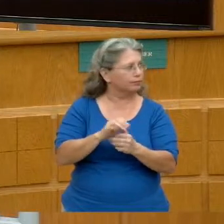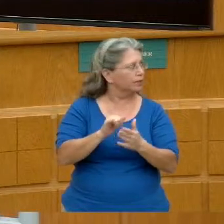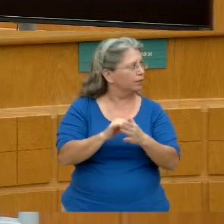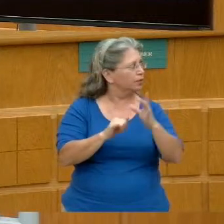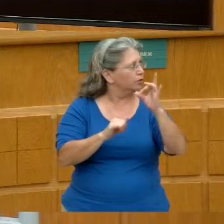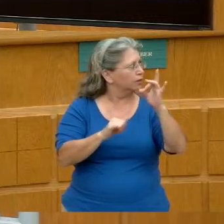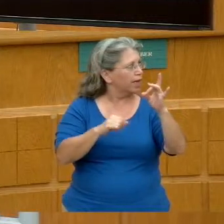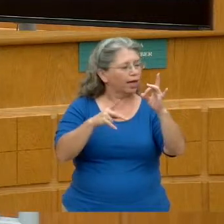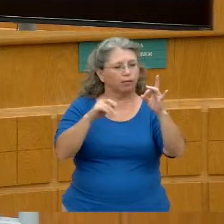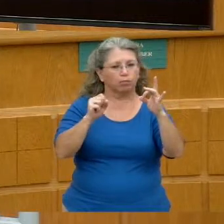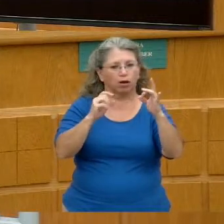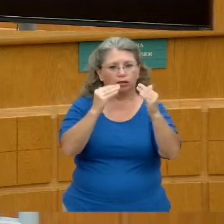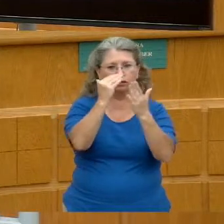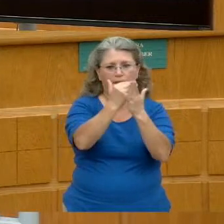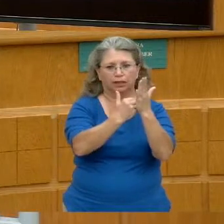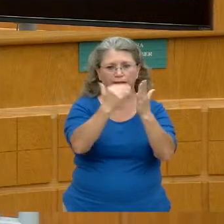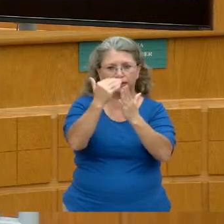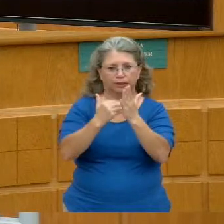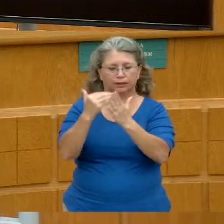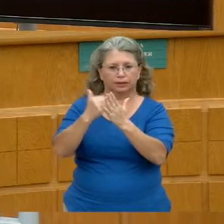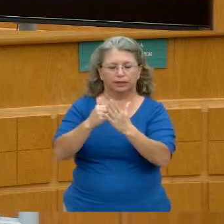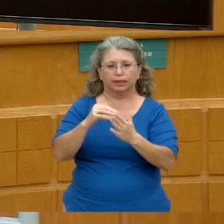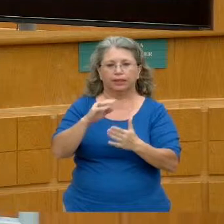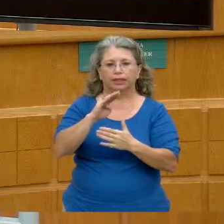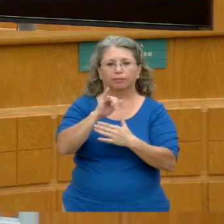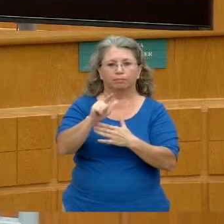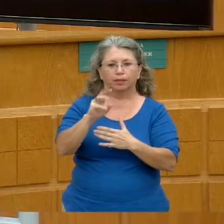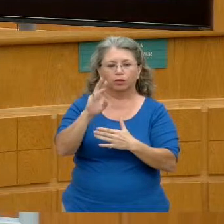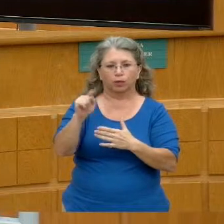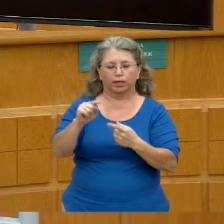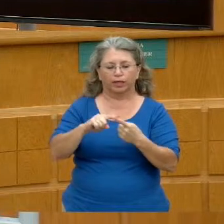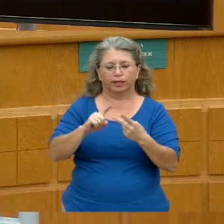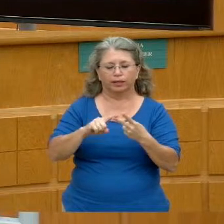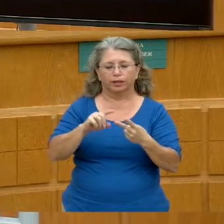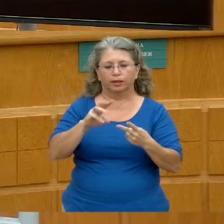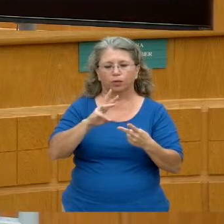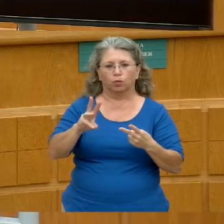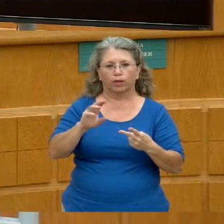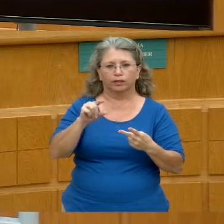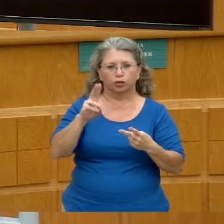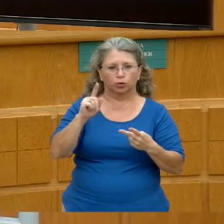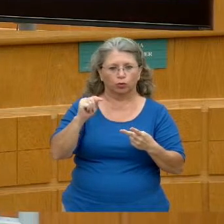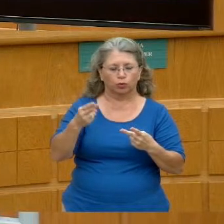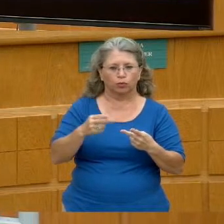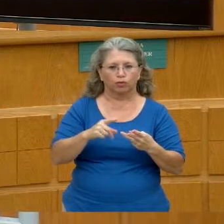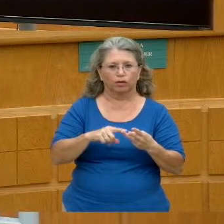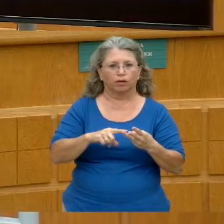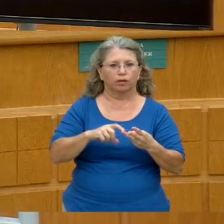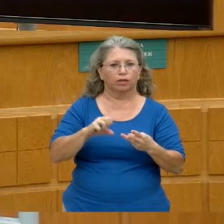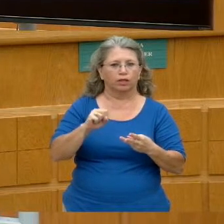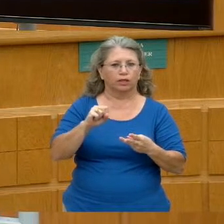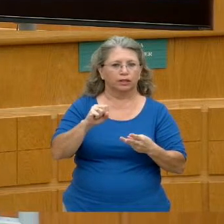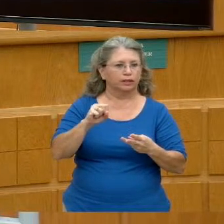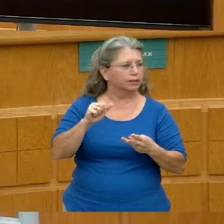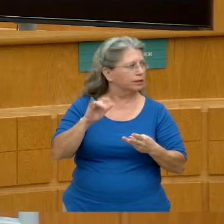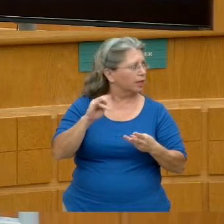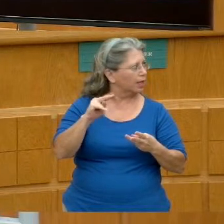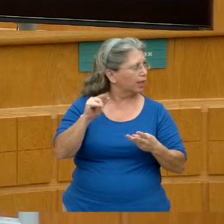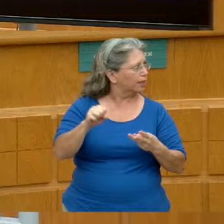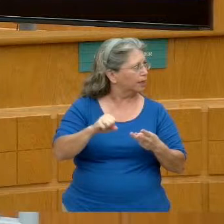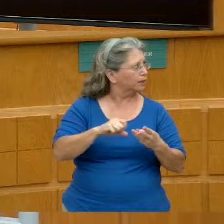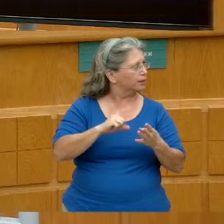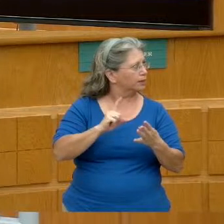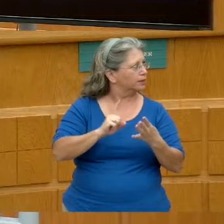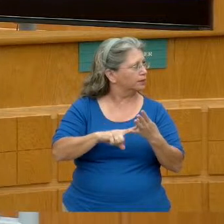we're pretty familiar with them, right, as a community. Bill Witt, West Guth, the Manuel Salinas, the Water's Edge, and the Cole